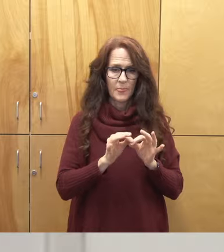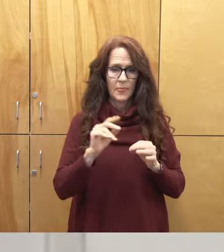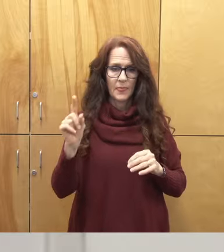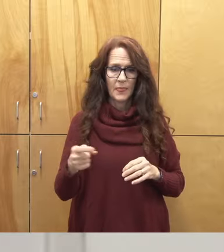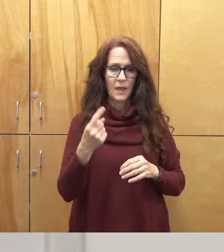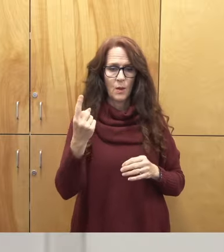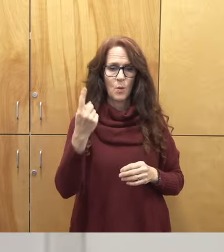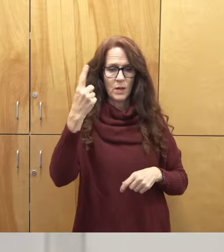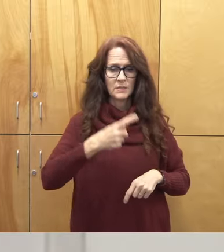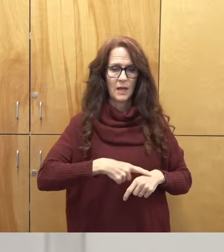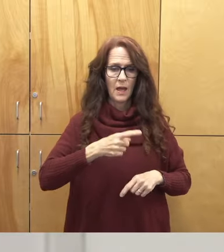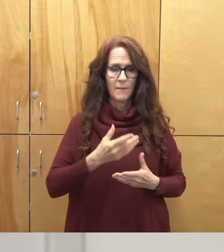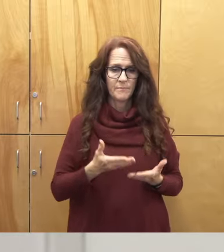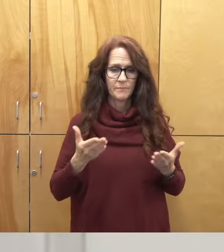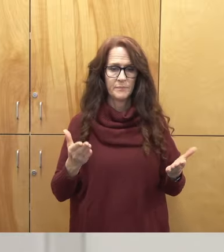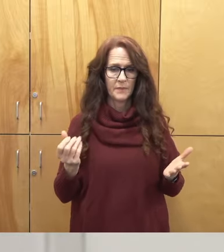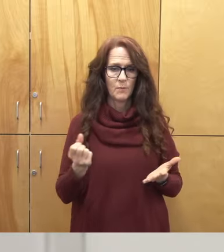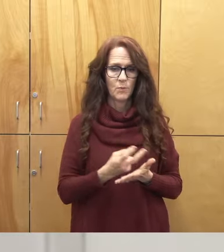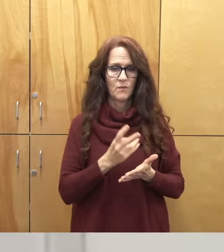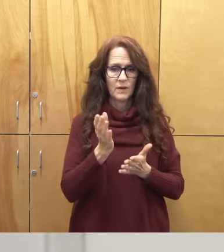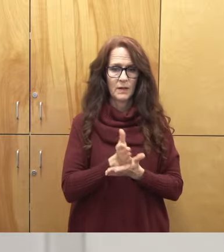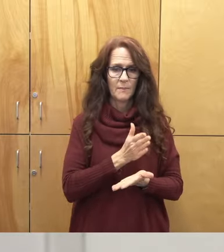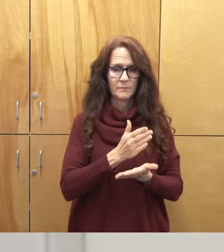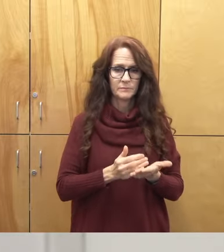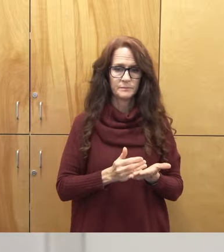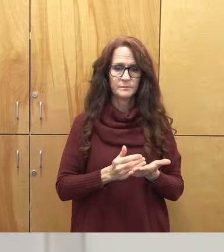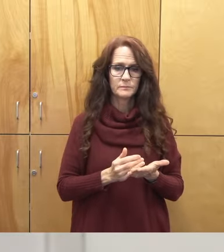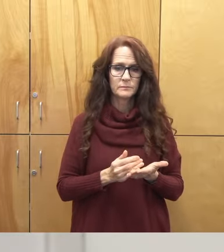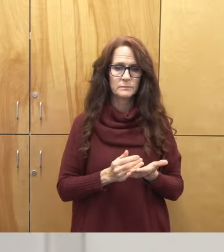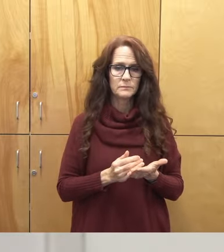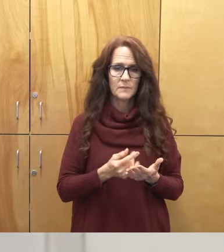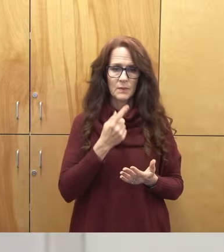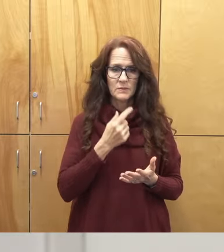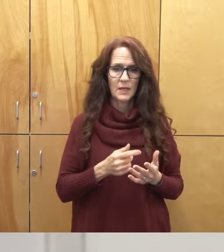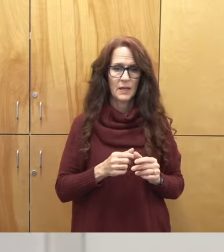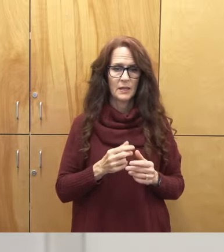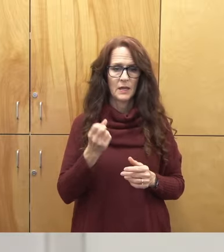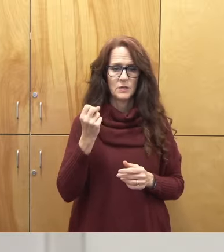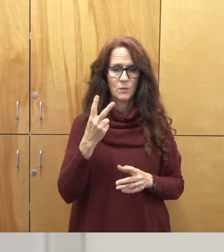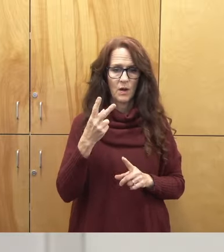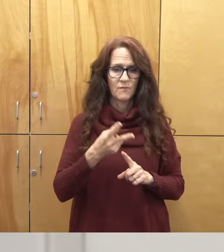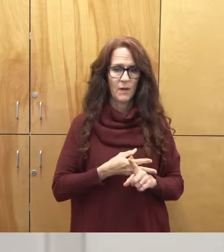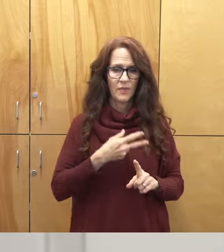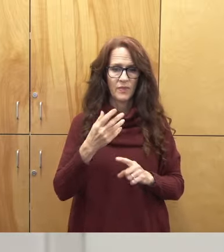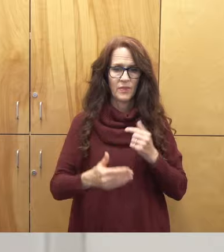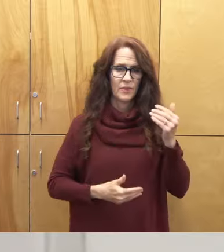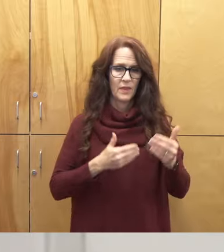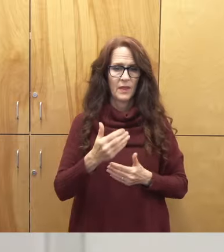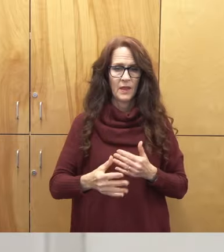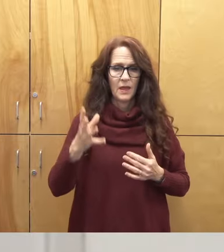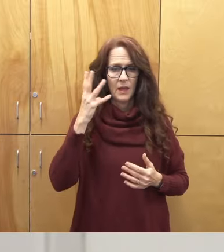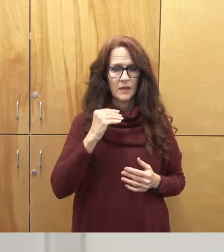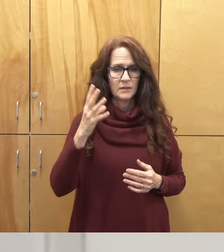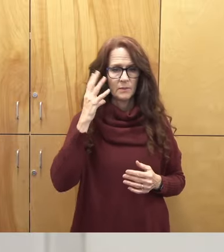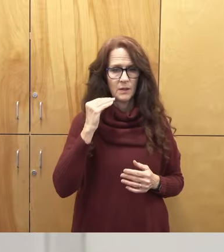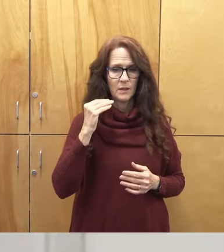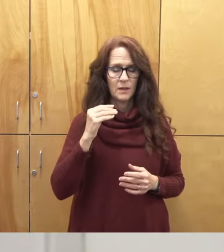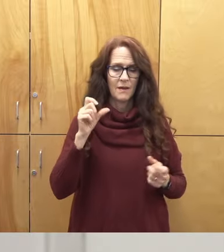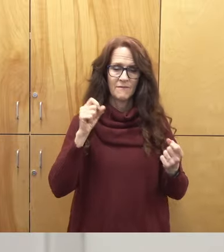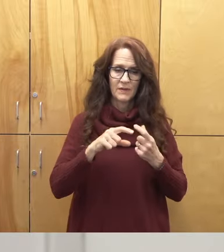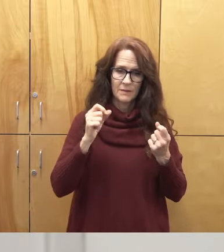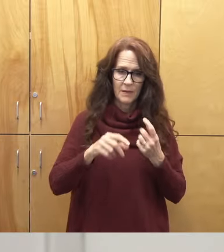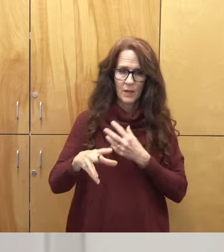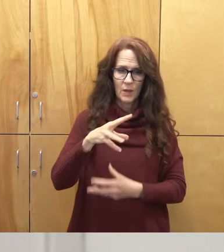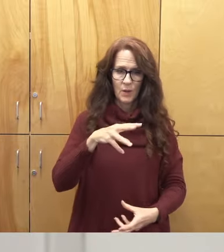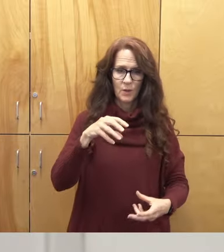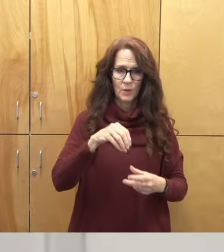a one-time thing in approving a budget. It's really, as we've said before, a 12-month experience, taking feedback,